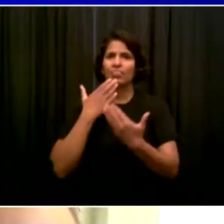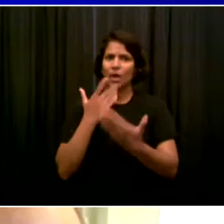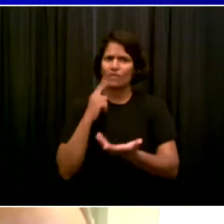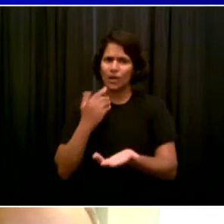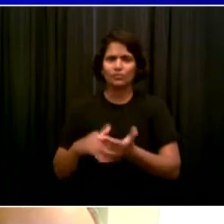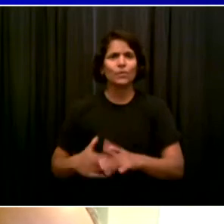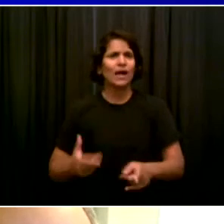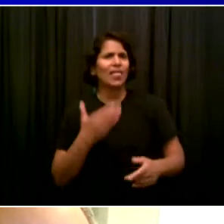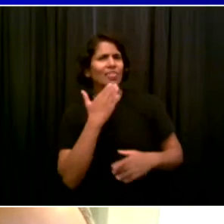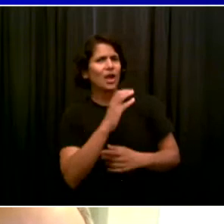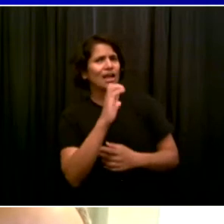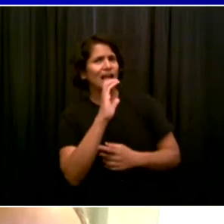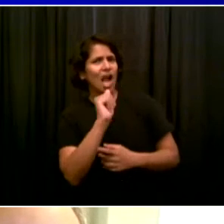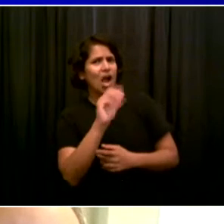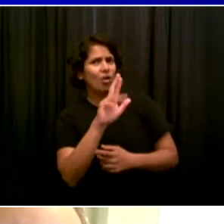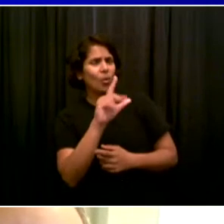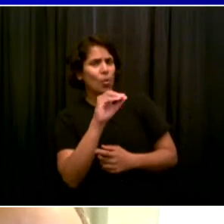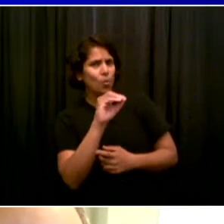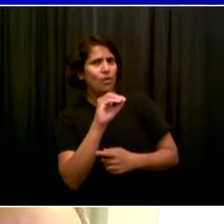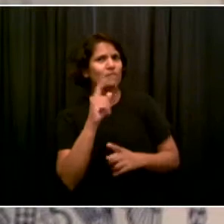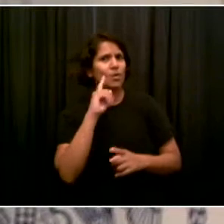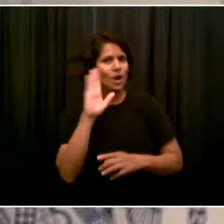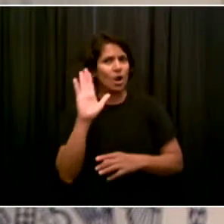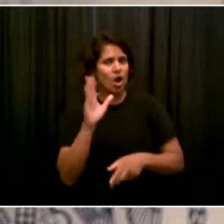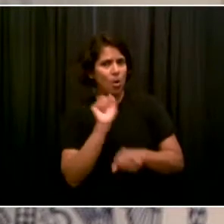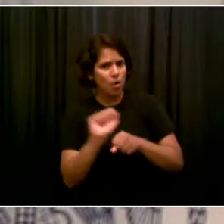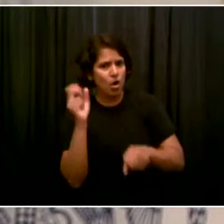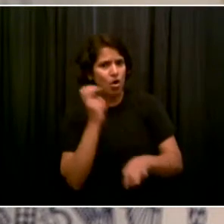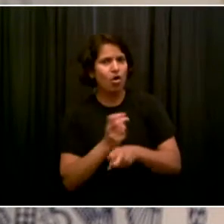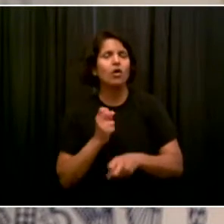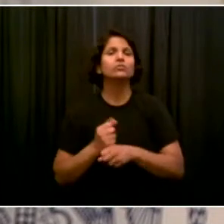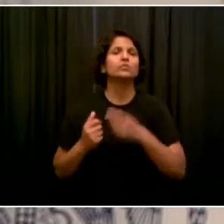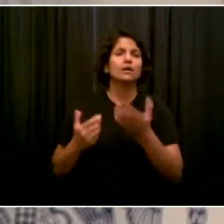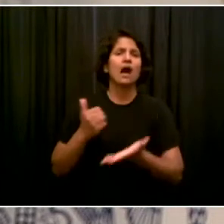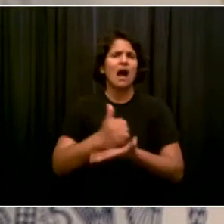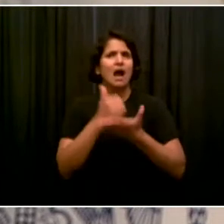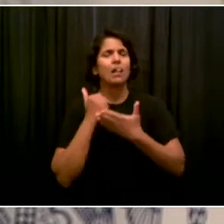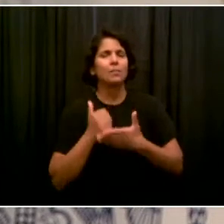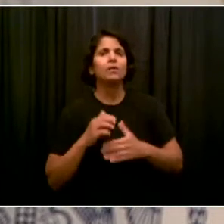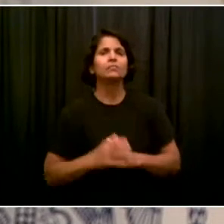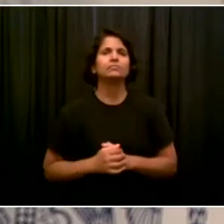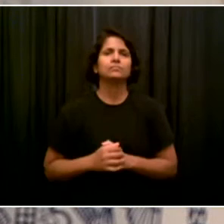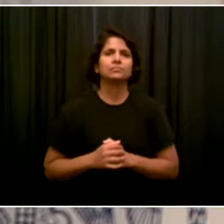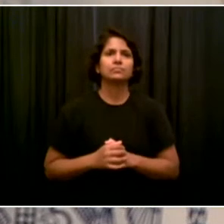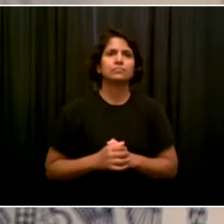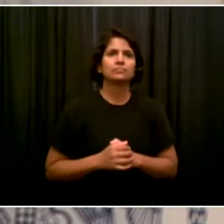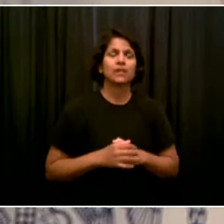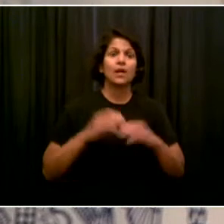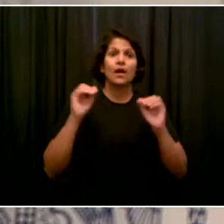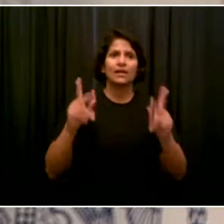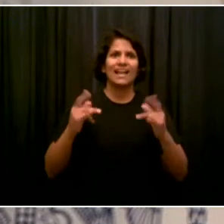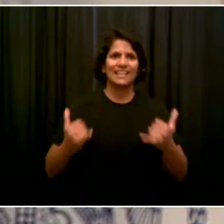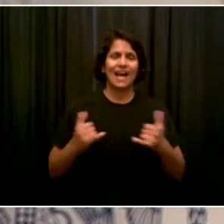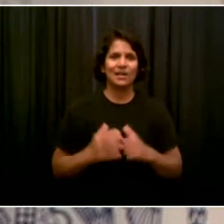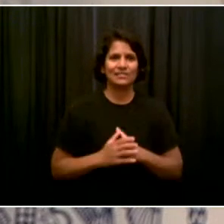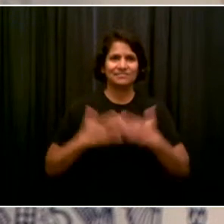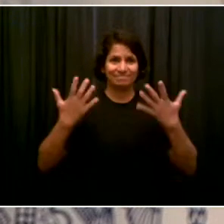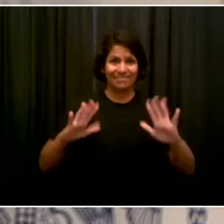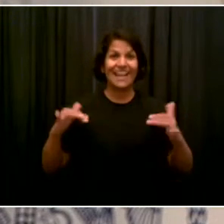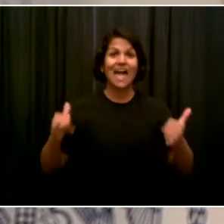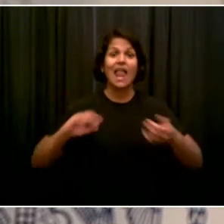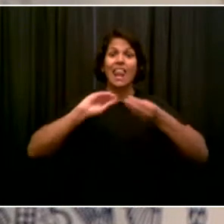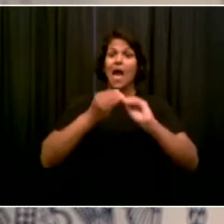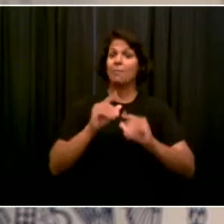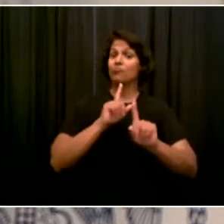did to help us get to this moment. All right, everyone, let's go to what we do every day, our indicators.